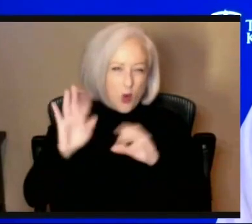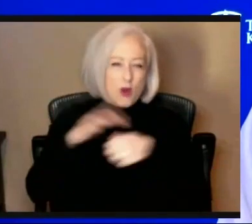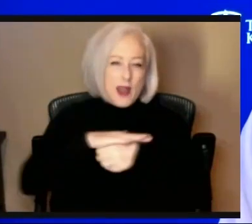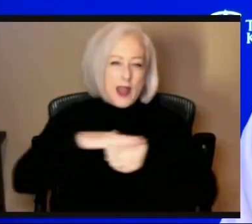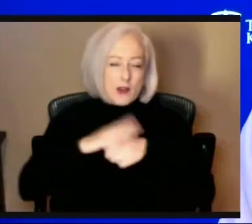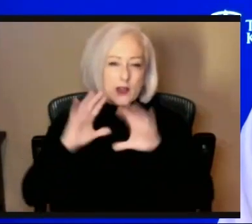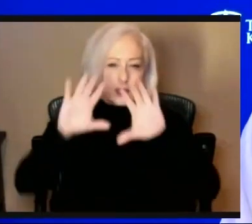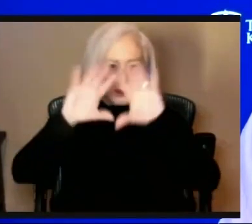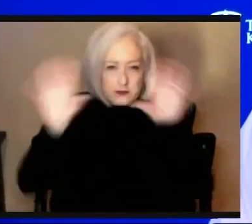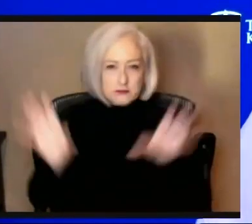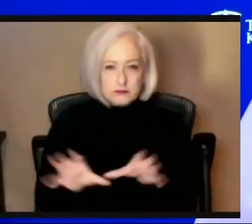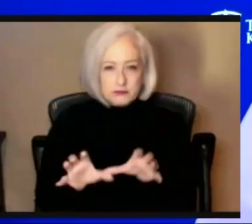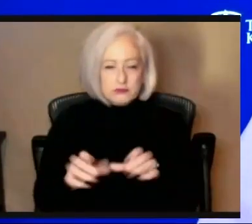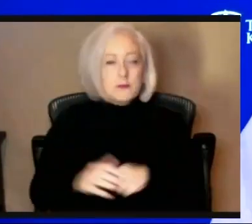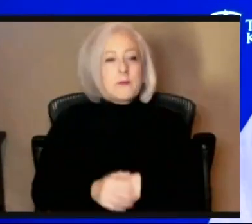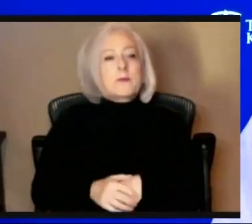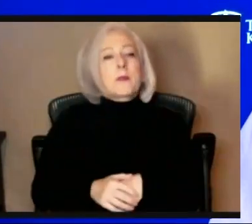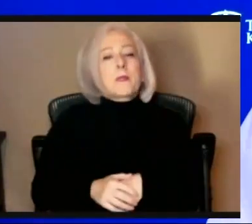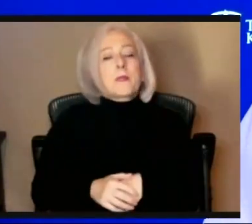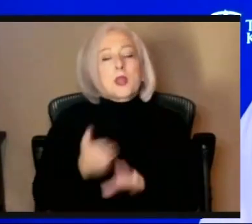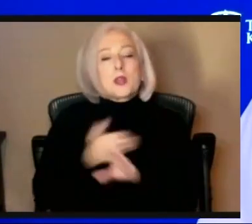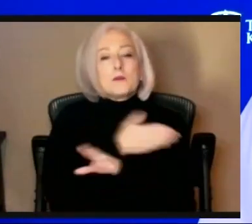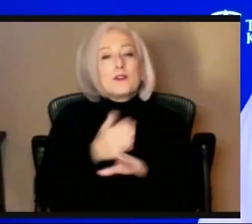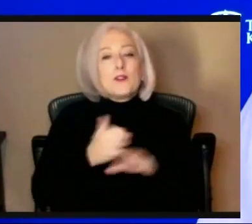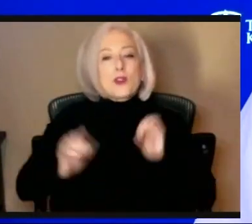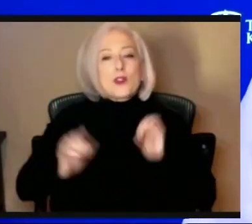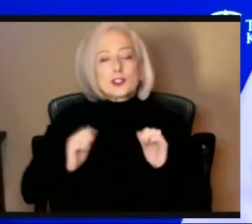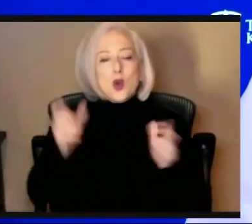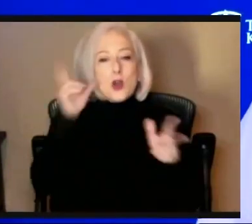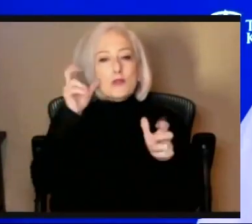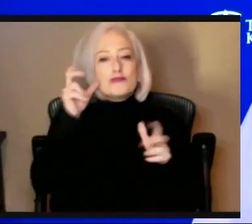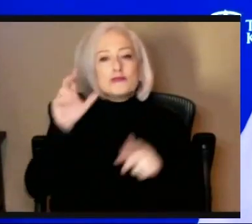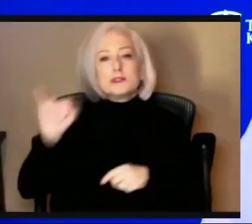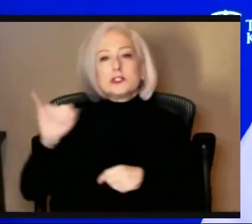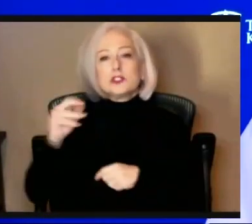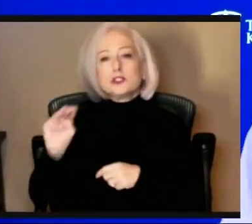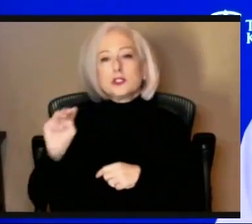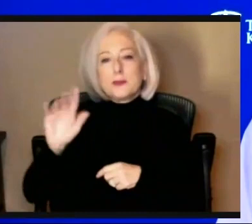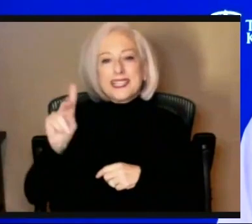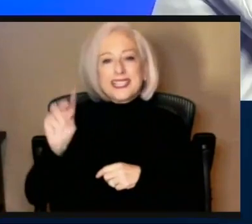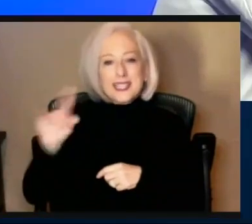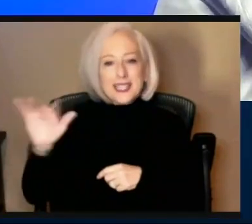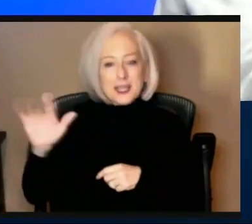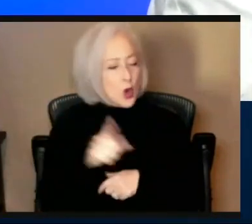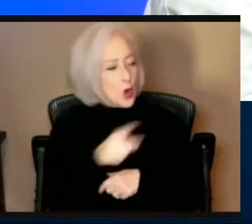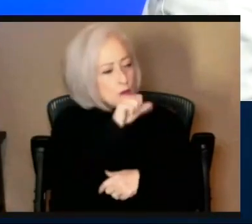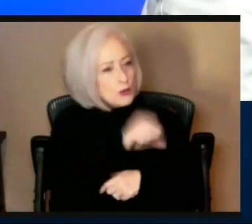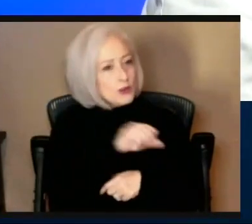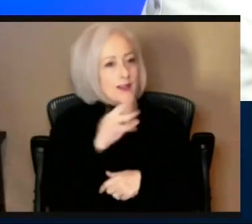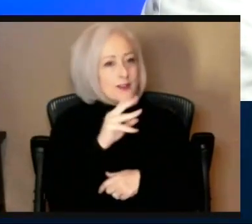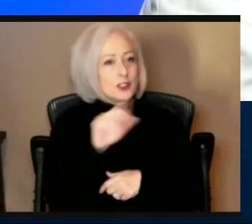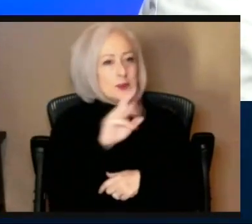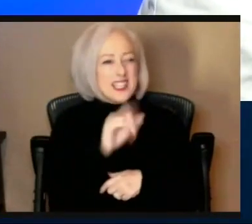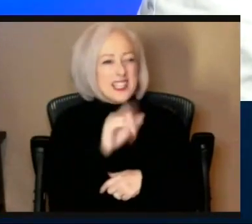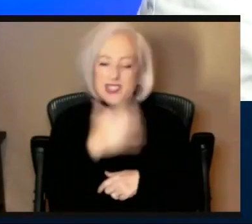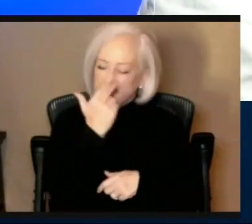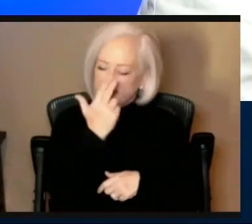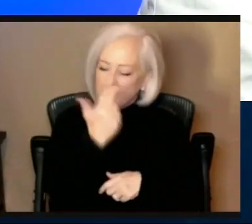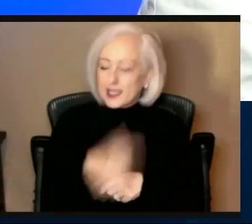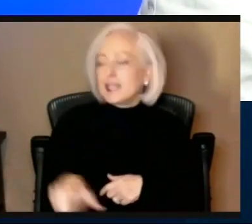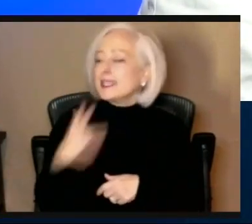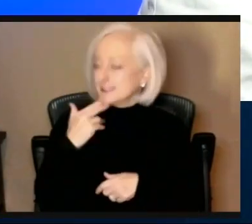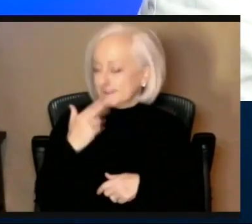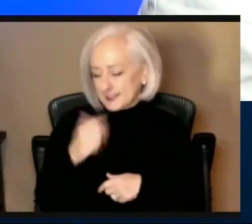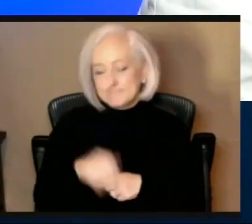show. I was listening to Jimmy Kimmel. I think it was Friday night, right when the masking you love Jimmy guidelines. Kimmel. Actually, he's pretty funny. He is actually funny, and he's